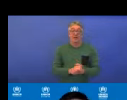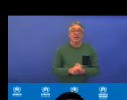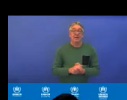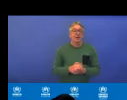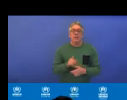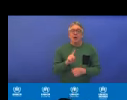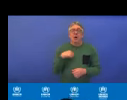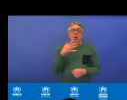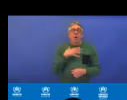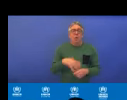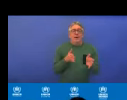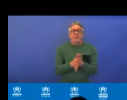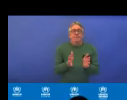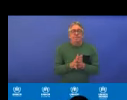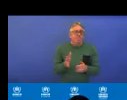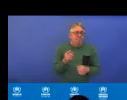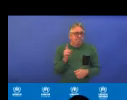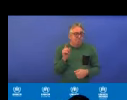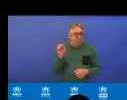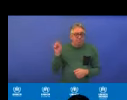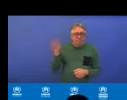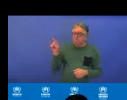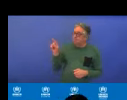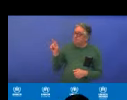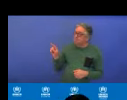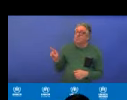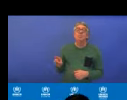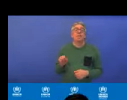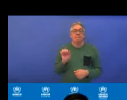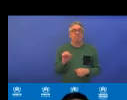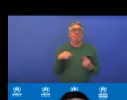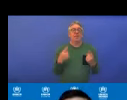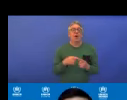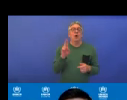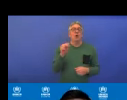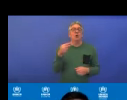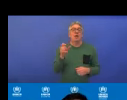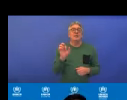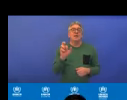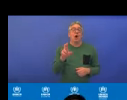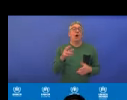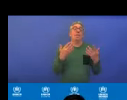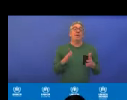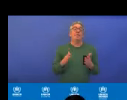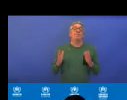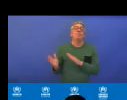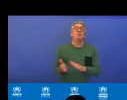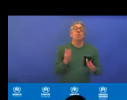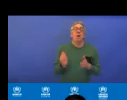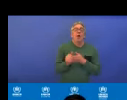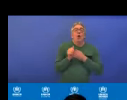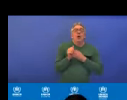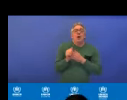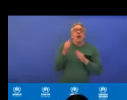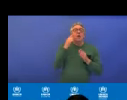things. One being, we've been developing some guidance for our colleagues in the fields to further make clear to them and